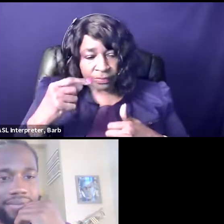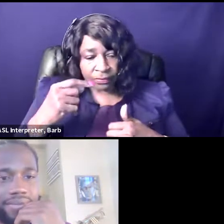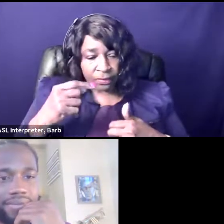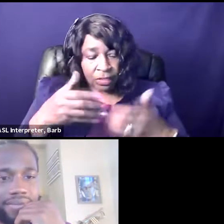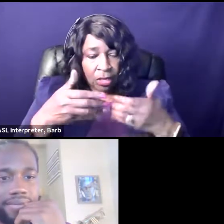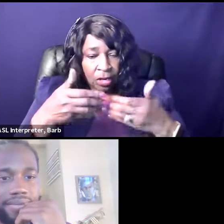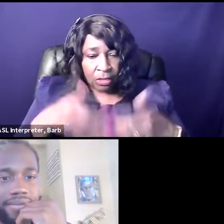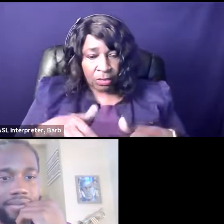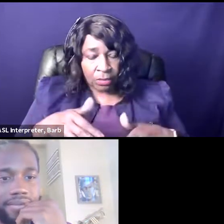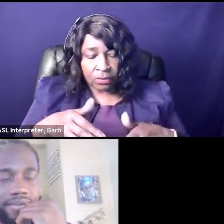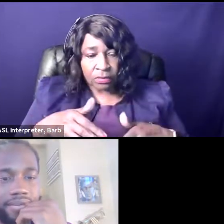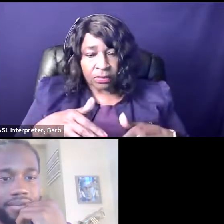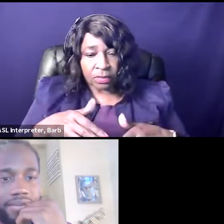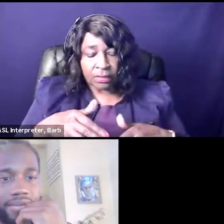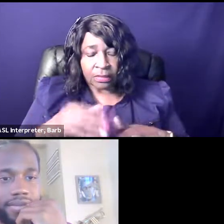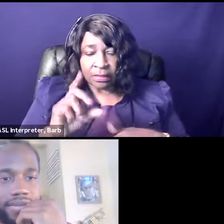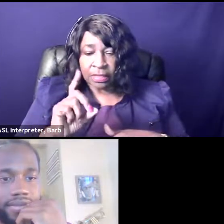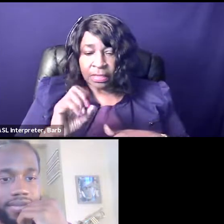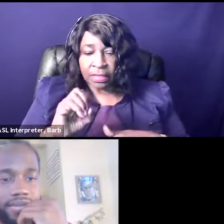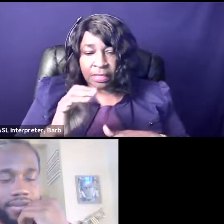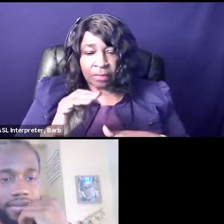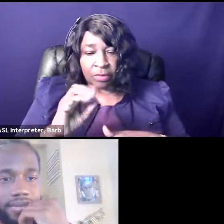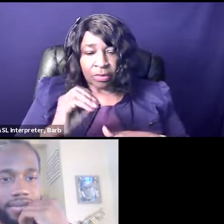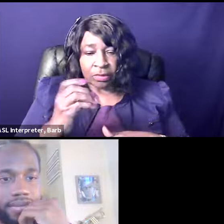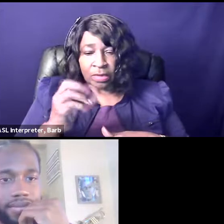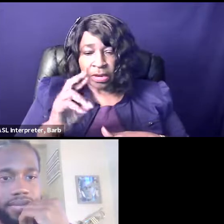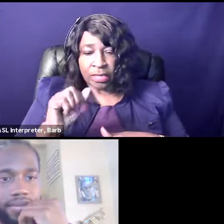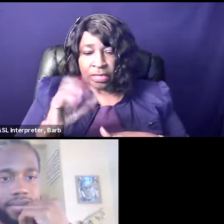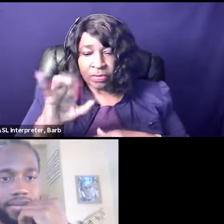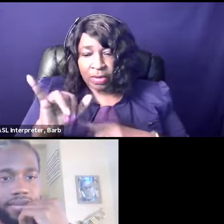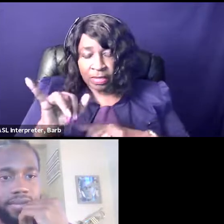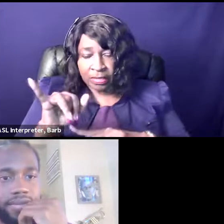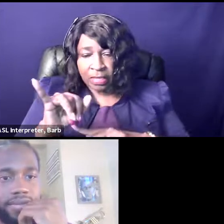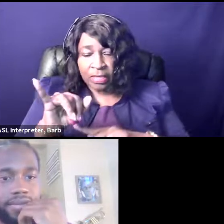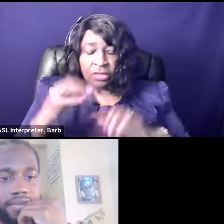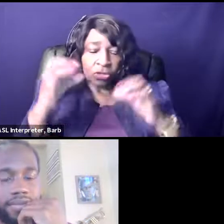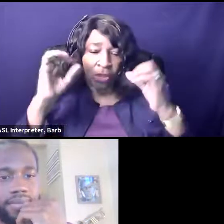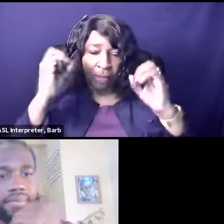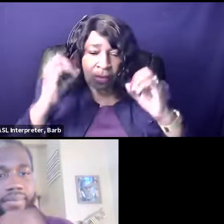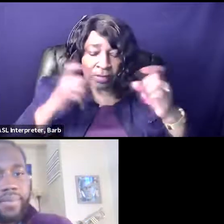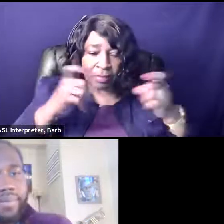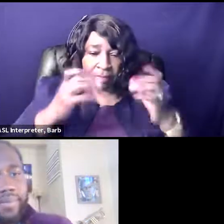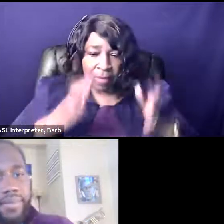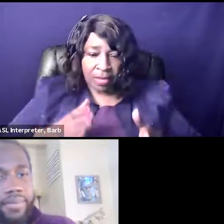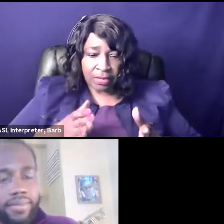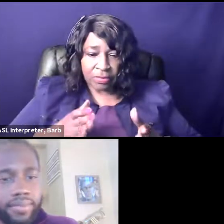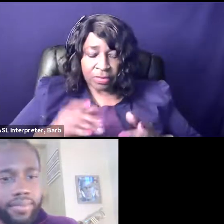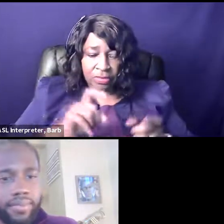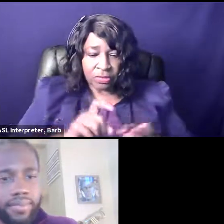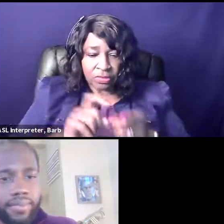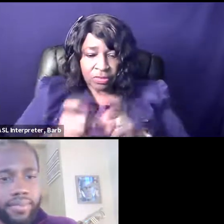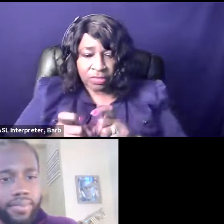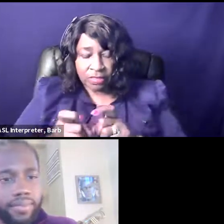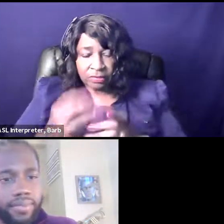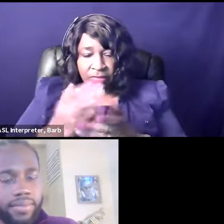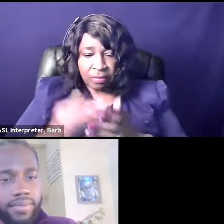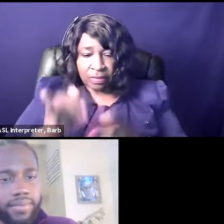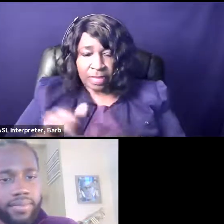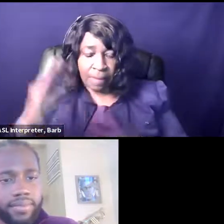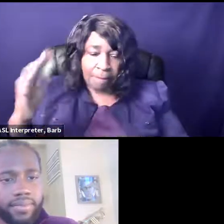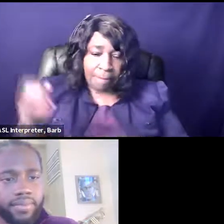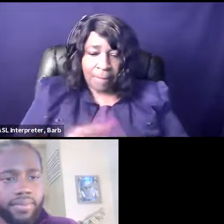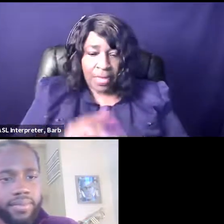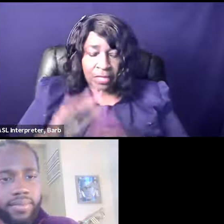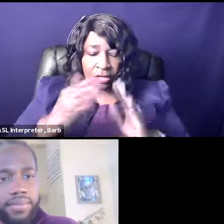of, democracy, with emergency managers, has shifted some of that back to,